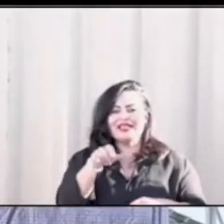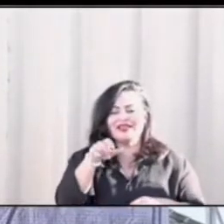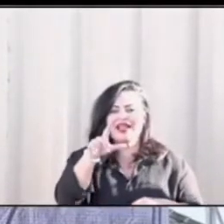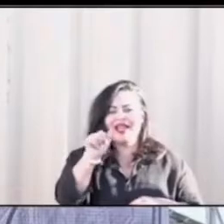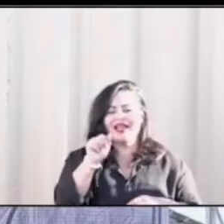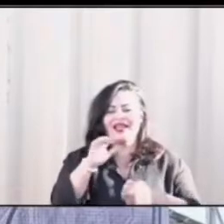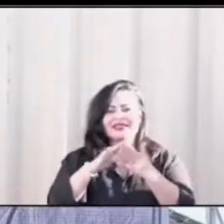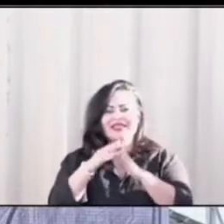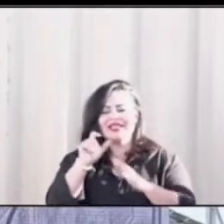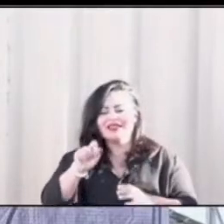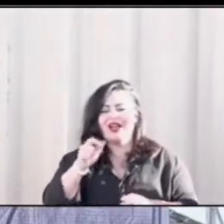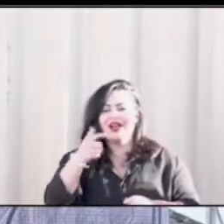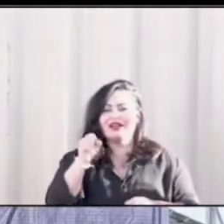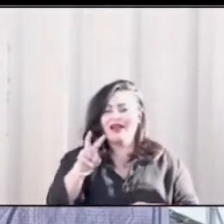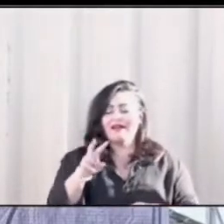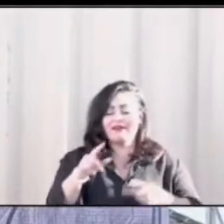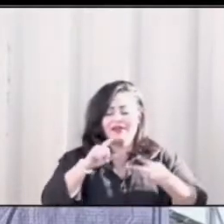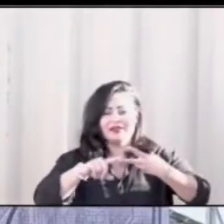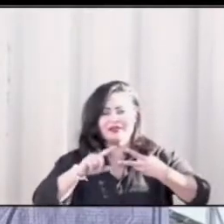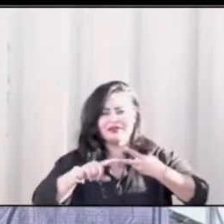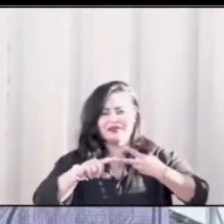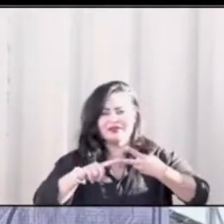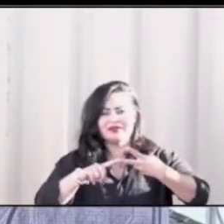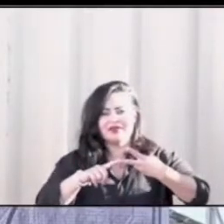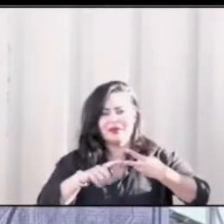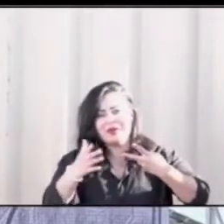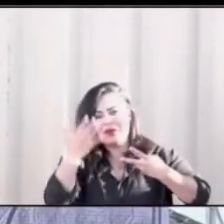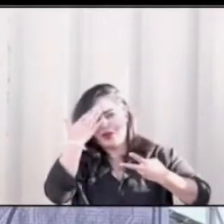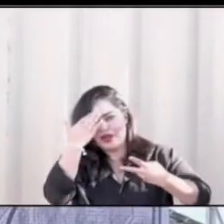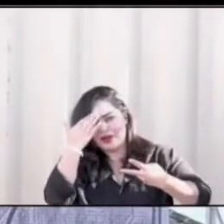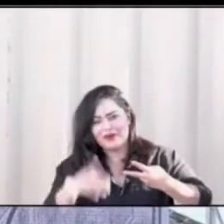emergency.lacity.gov, and the second one that you may be familiar with is